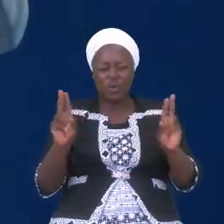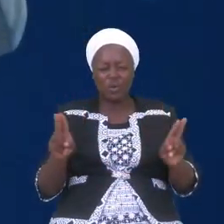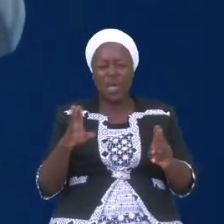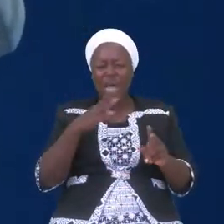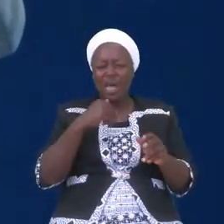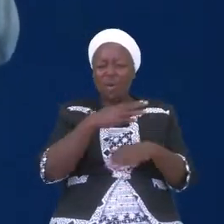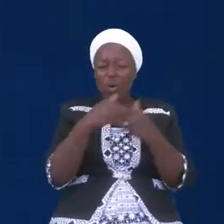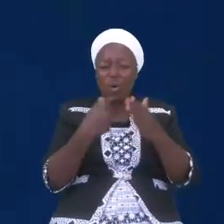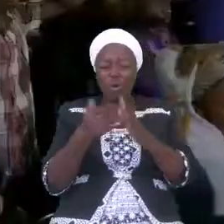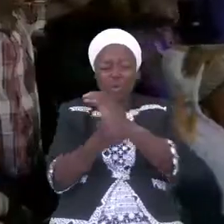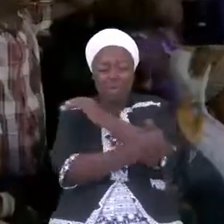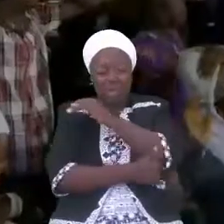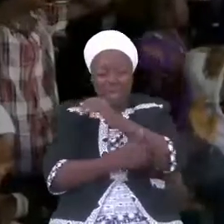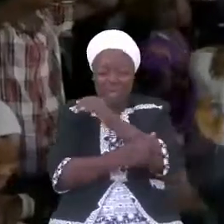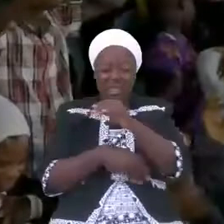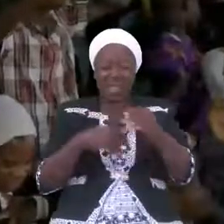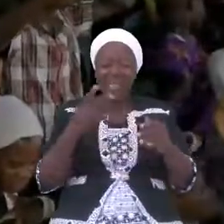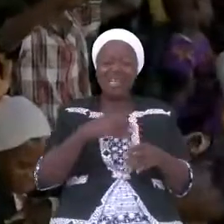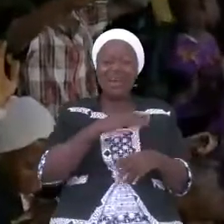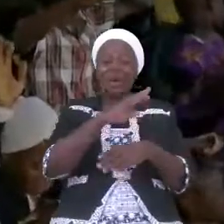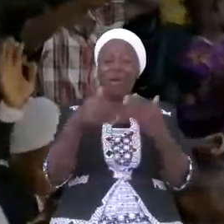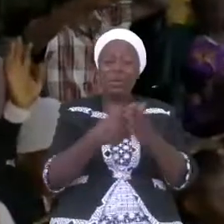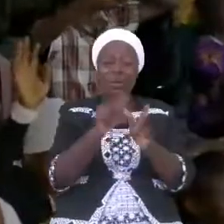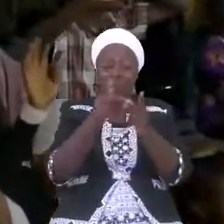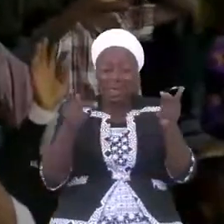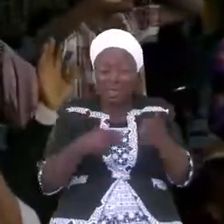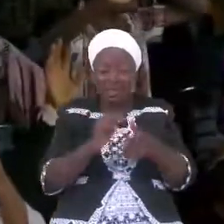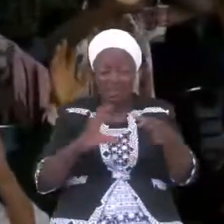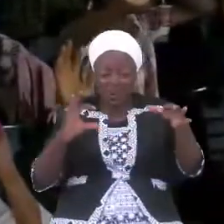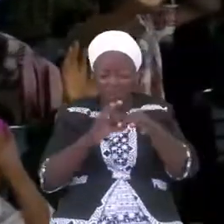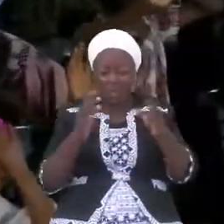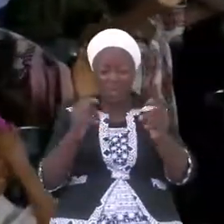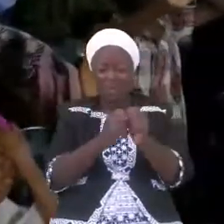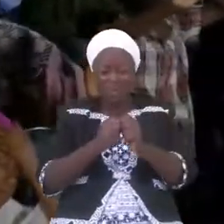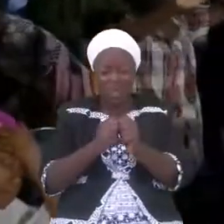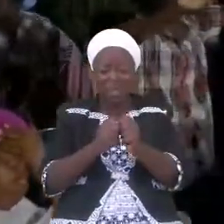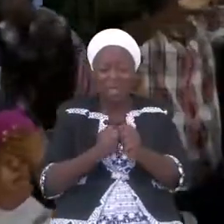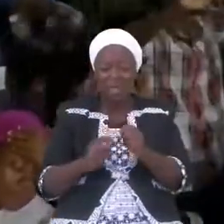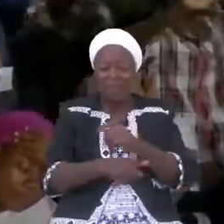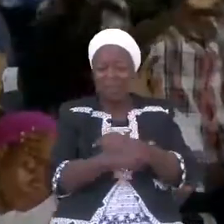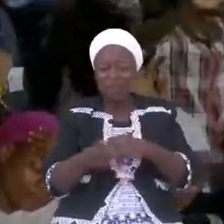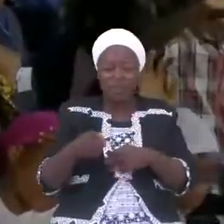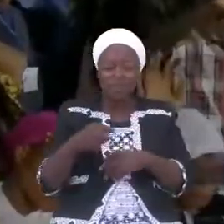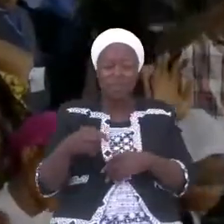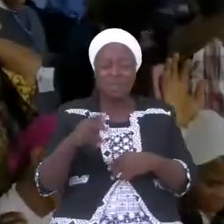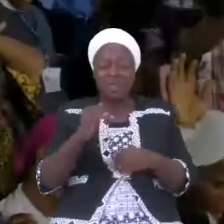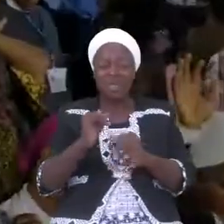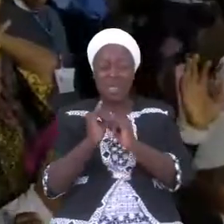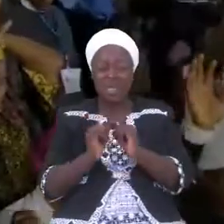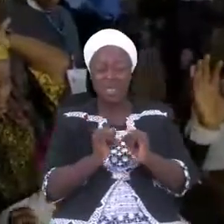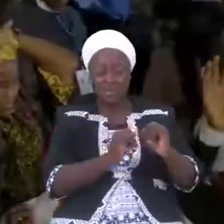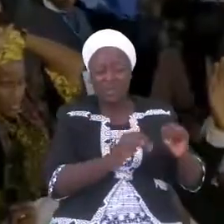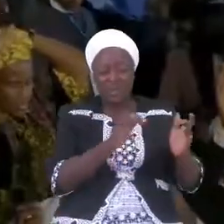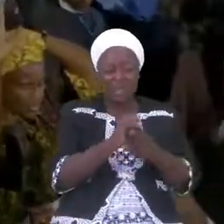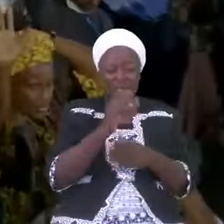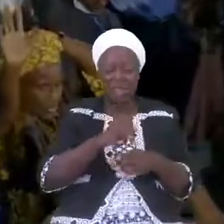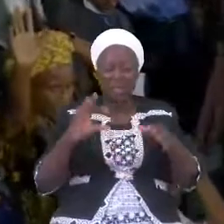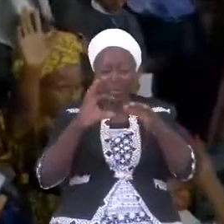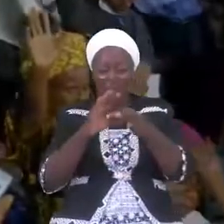every congregation where we're connected together, those who are individuals and they're